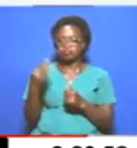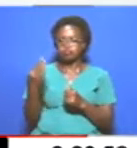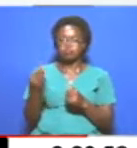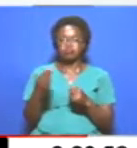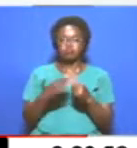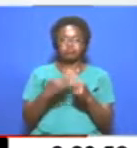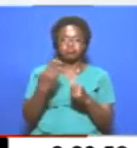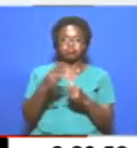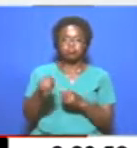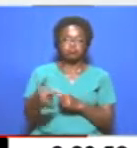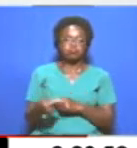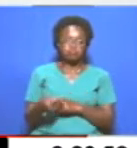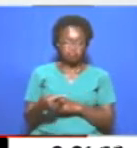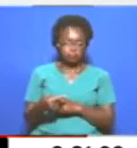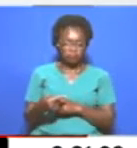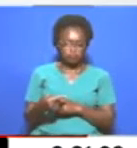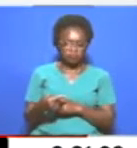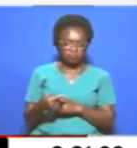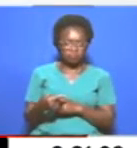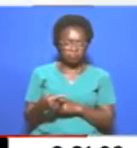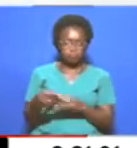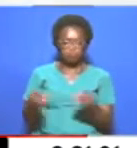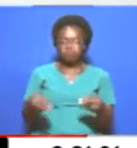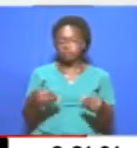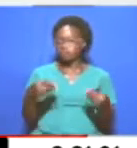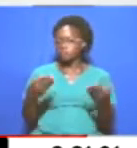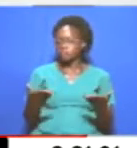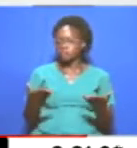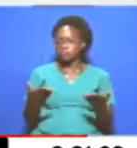495,384,000. And this was given to